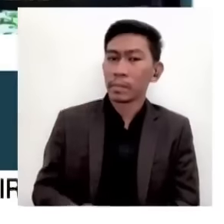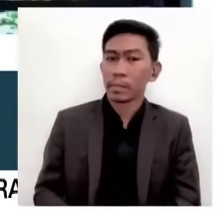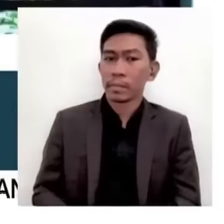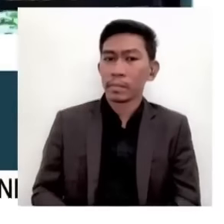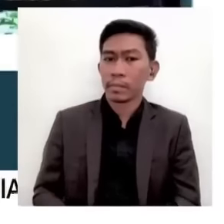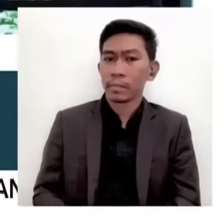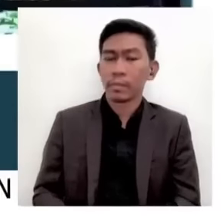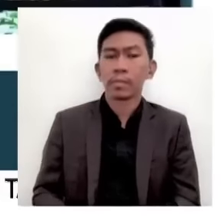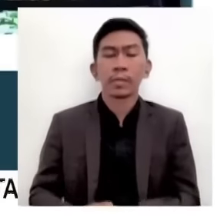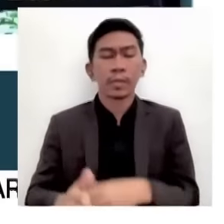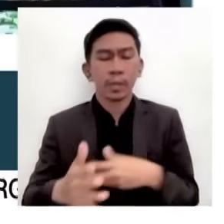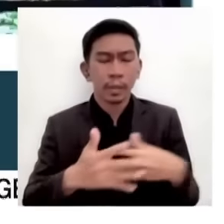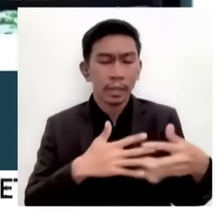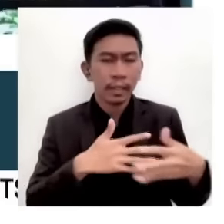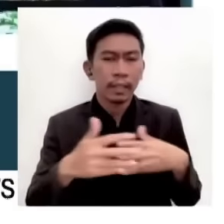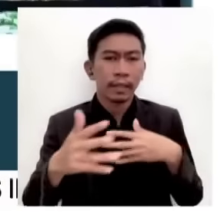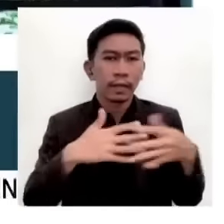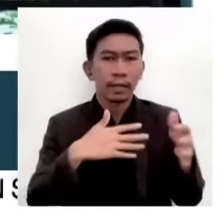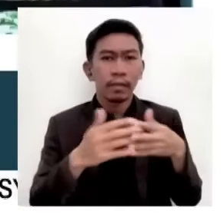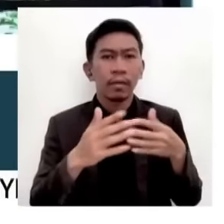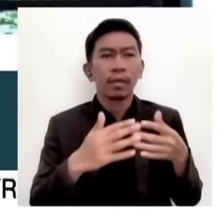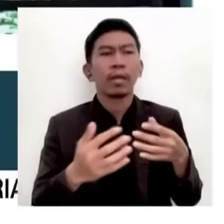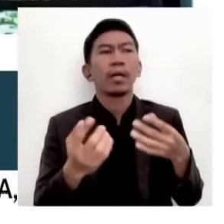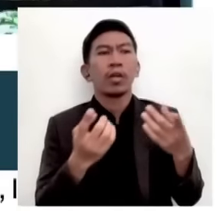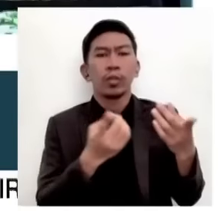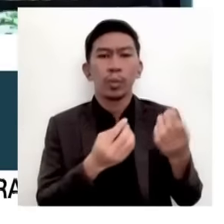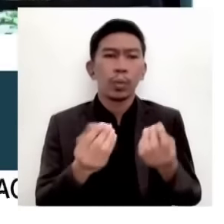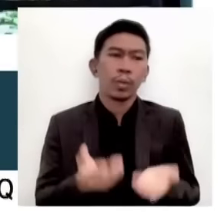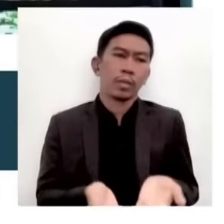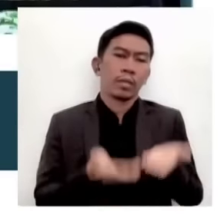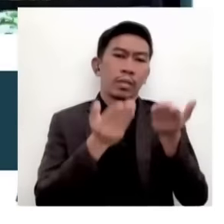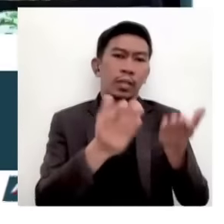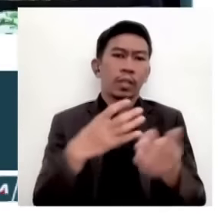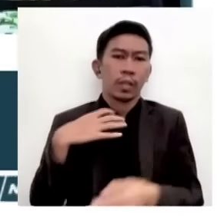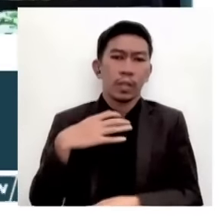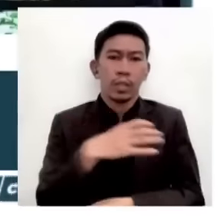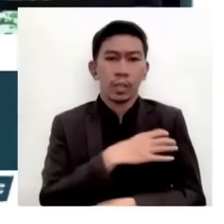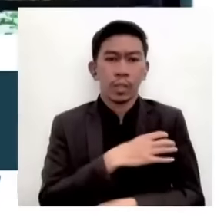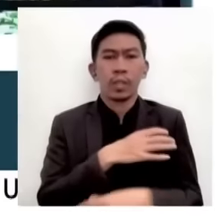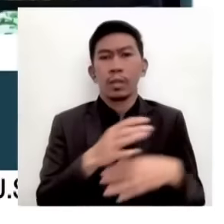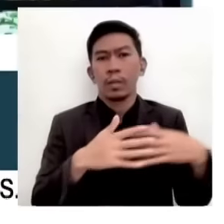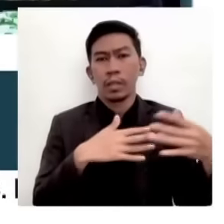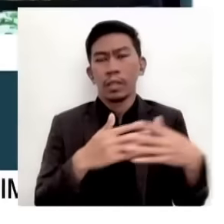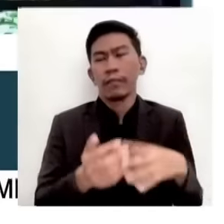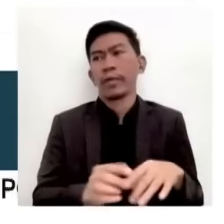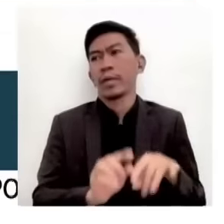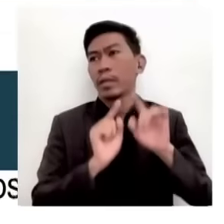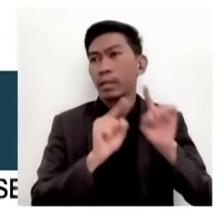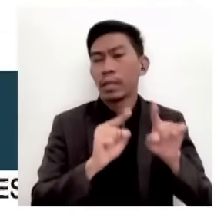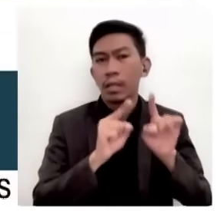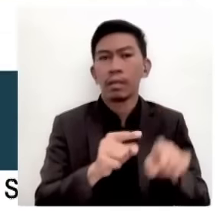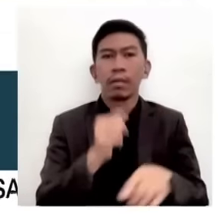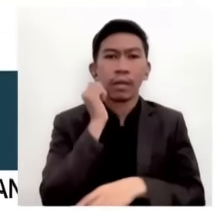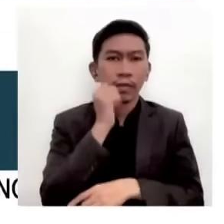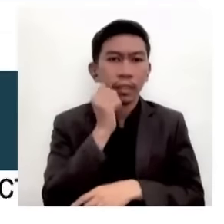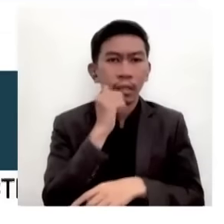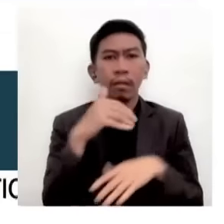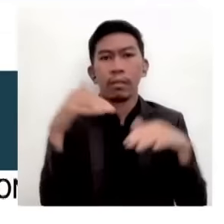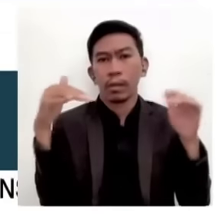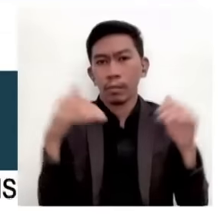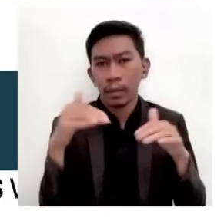Kahit na anong gawin mo dyan sa House of Representatives, kahit pumasok ka araw-araw, mag-attend ka ng mga committee